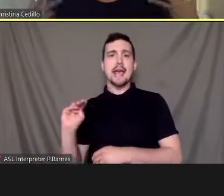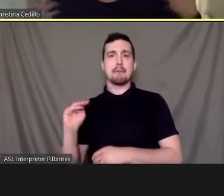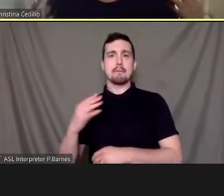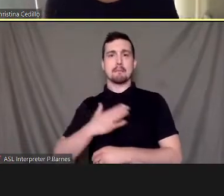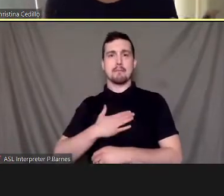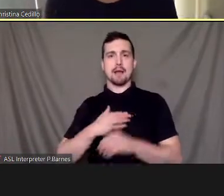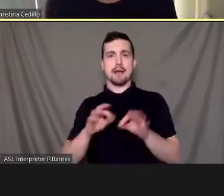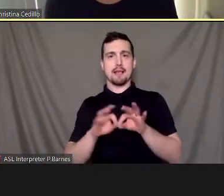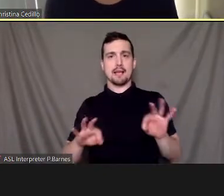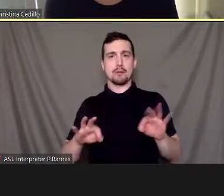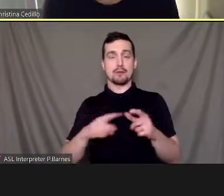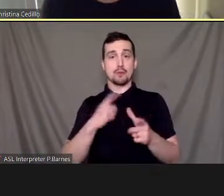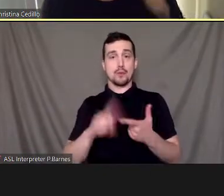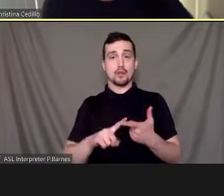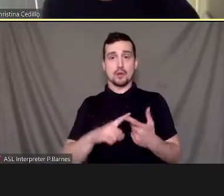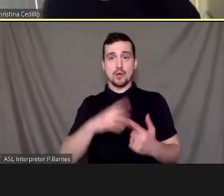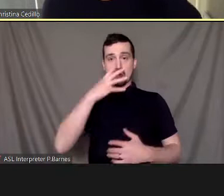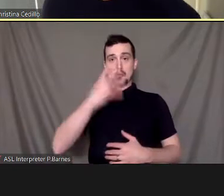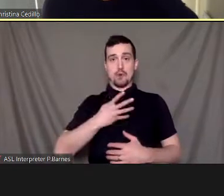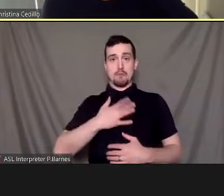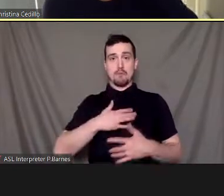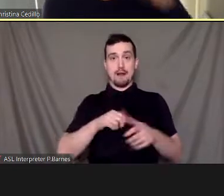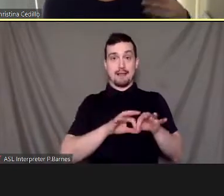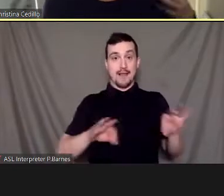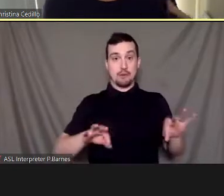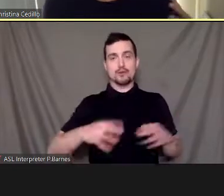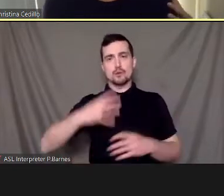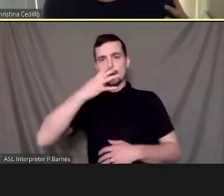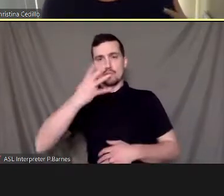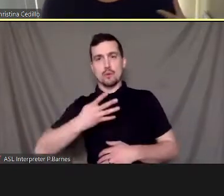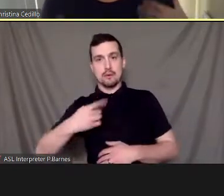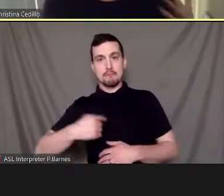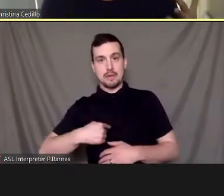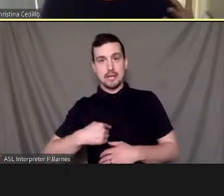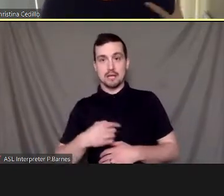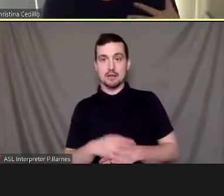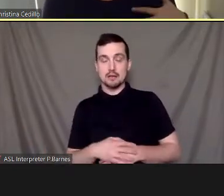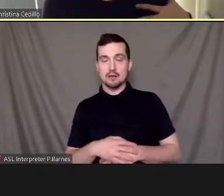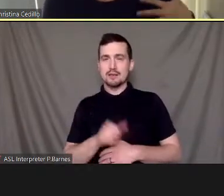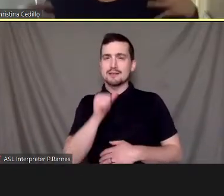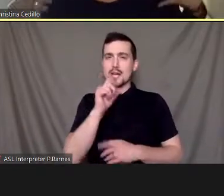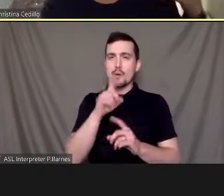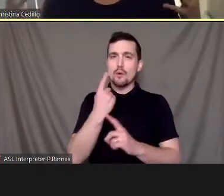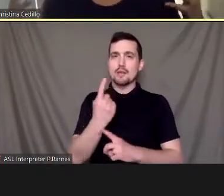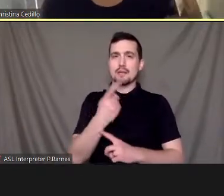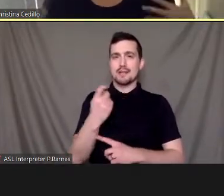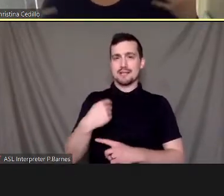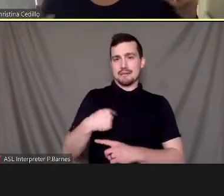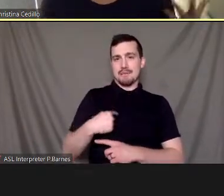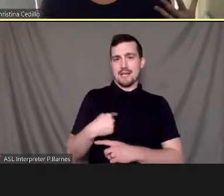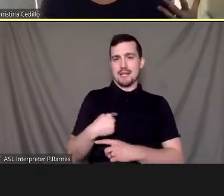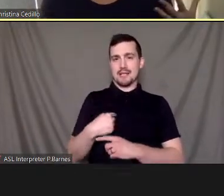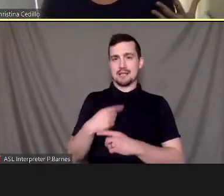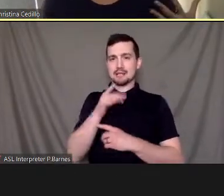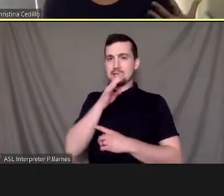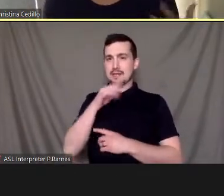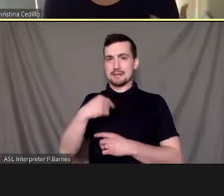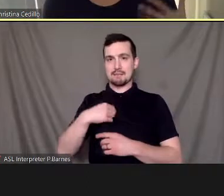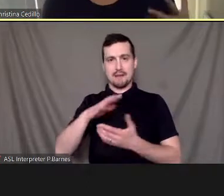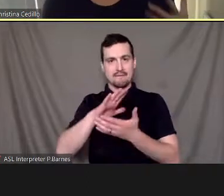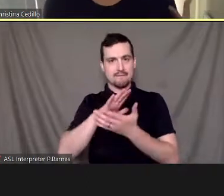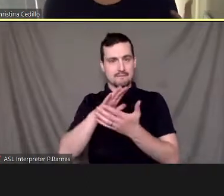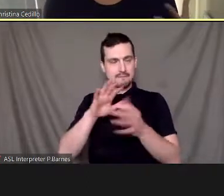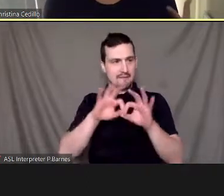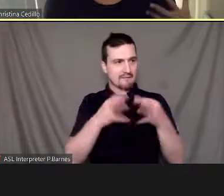that, you are discounting me. And not just because it's me speaking, but it's my family and my ancestors